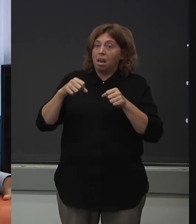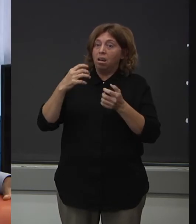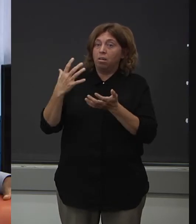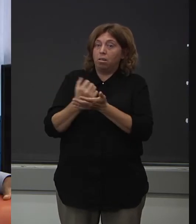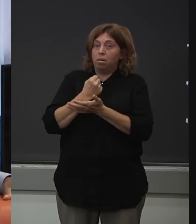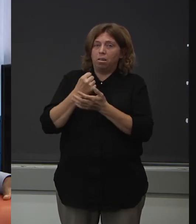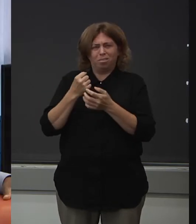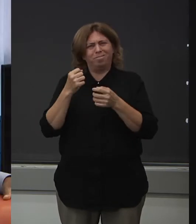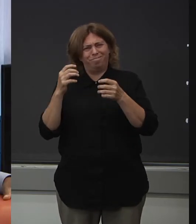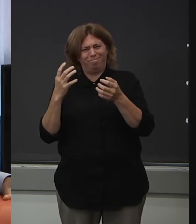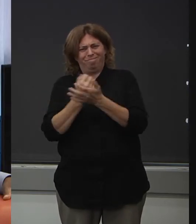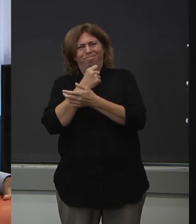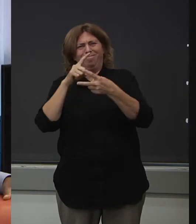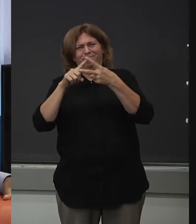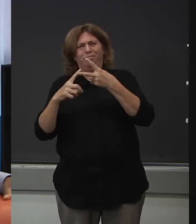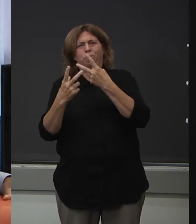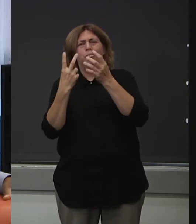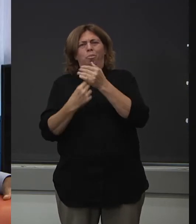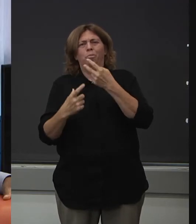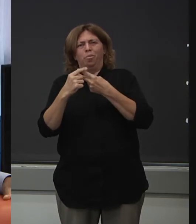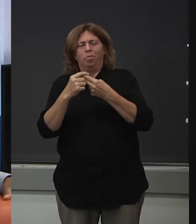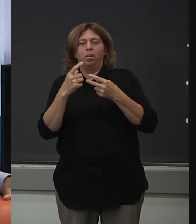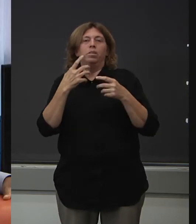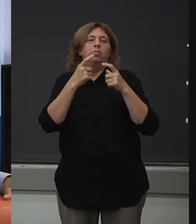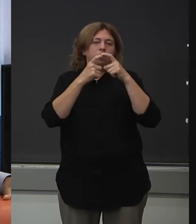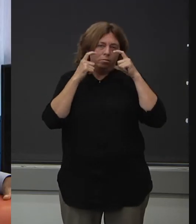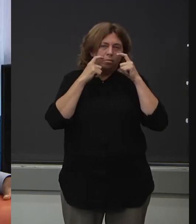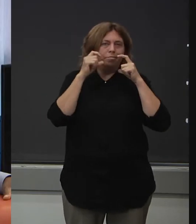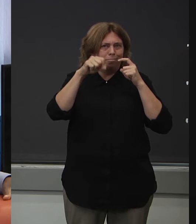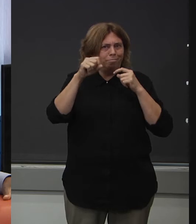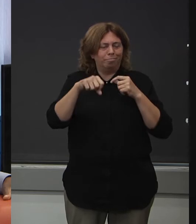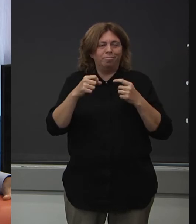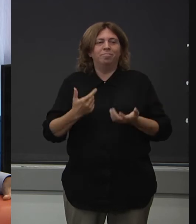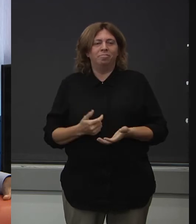Thank you for that. The next question is from Devin.